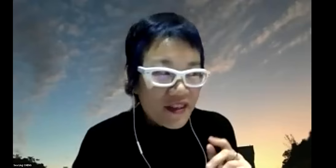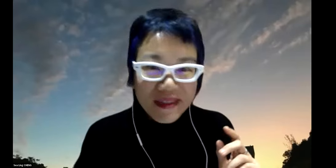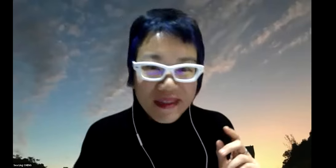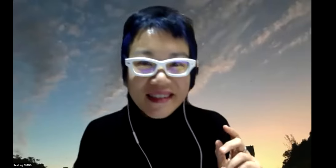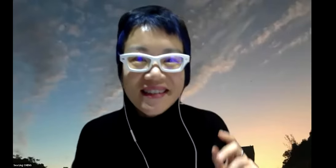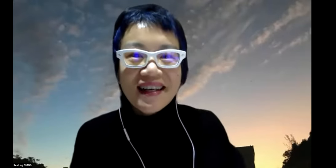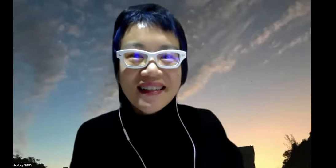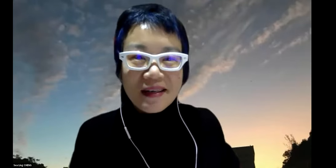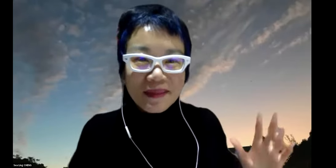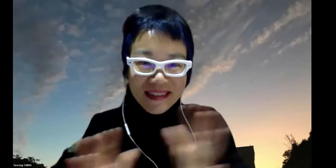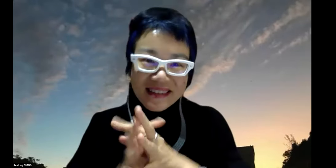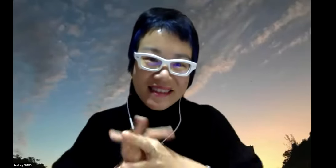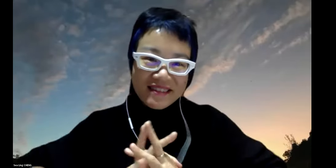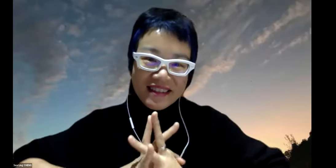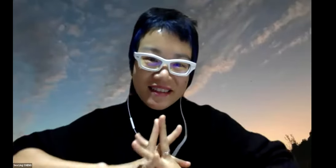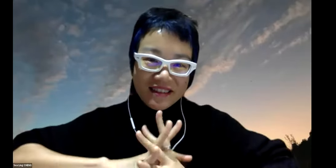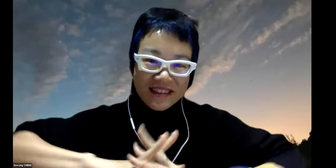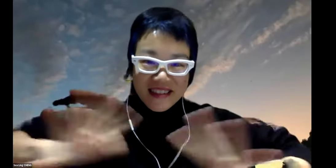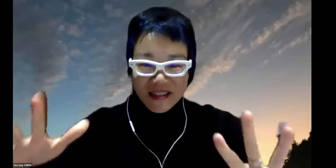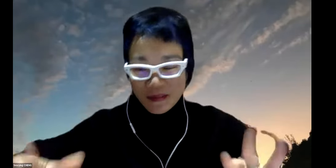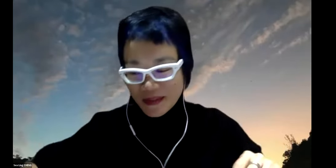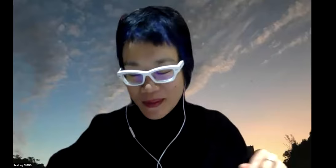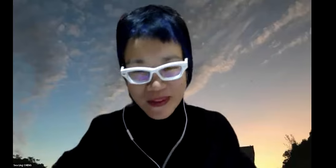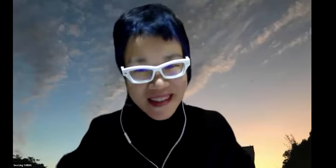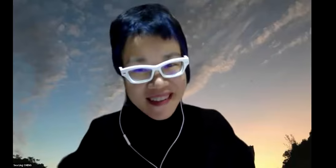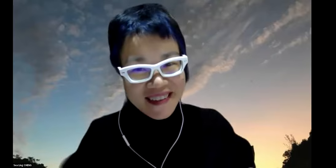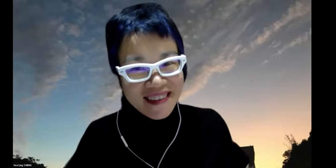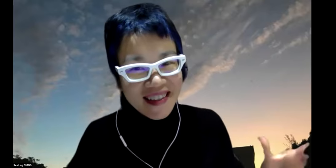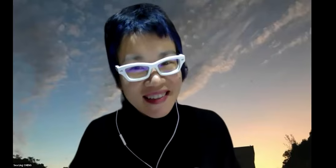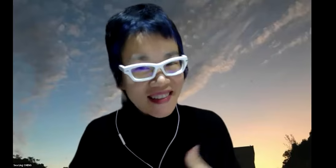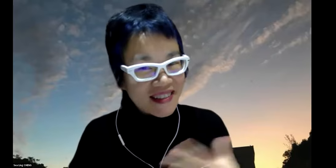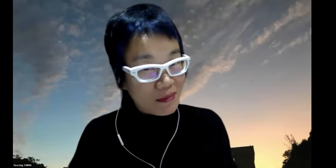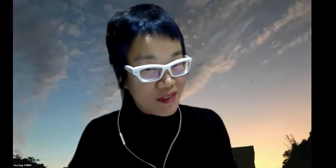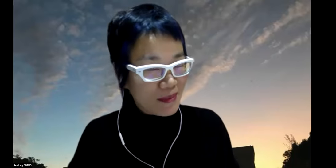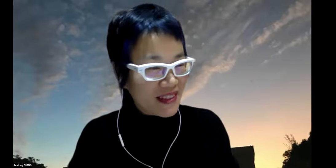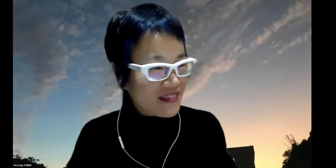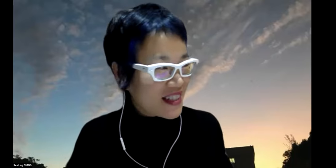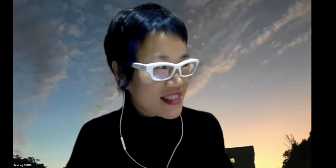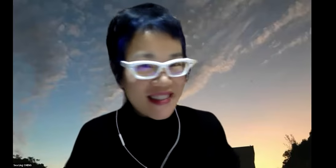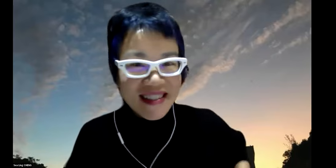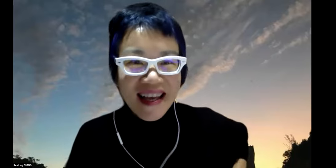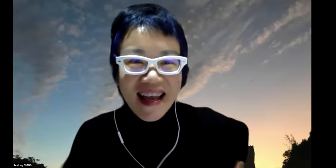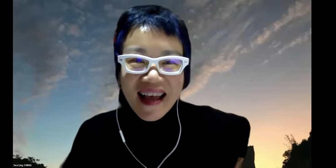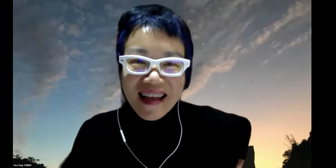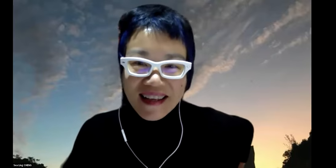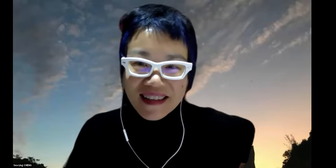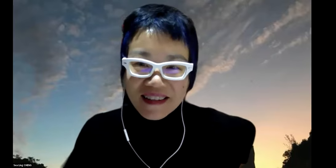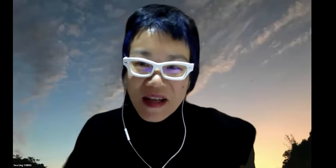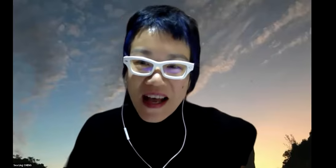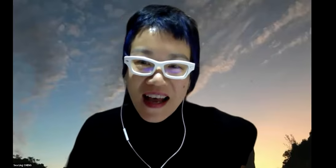Thank you very much, Carmen. It's great to see so many people here and some familiar faces.